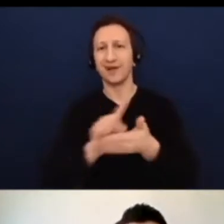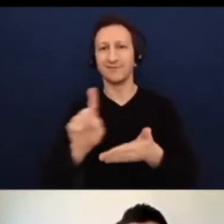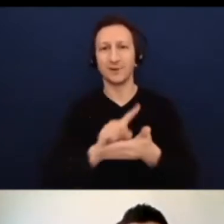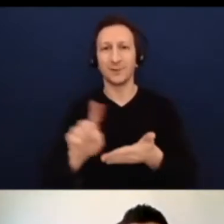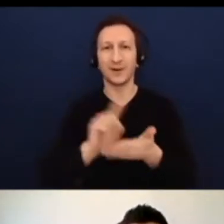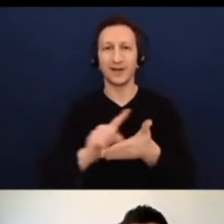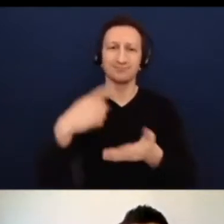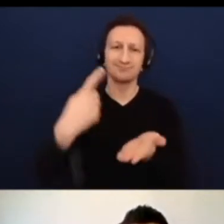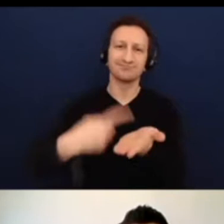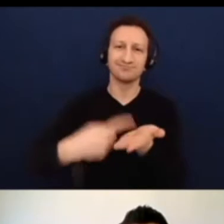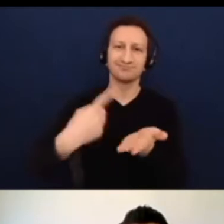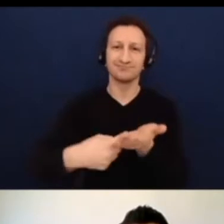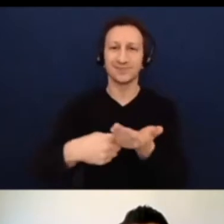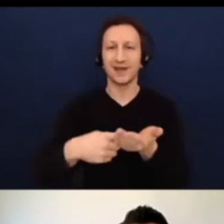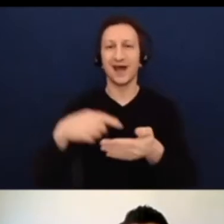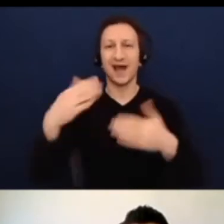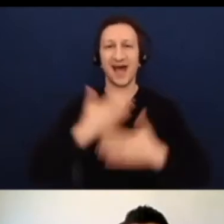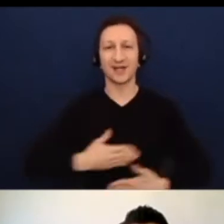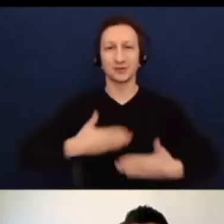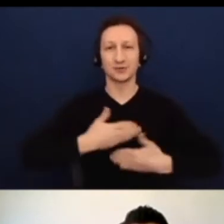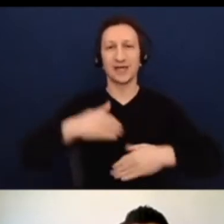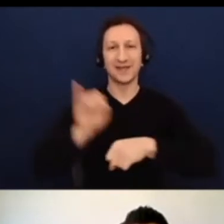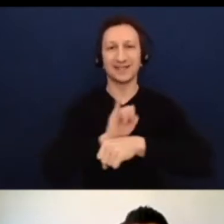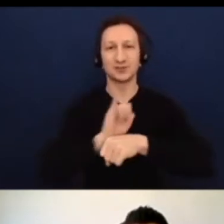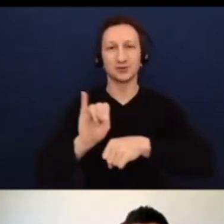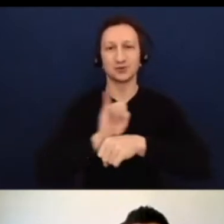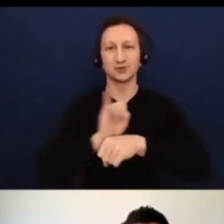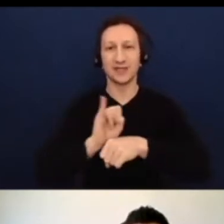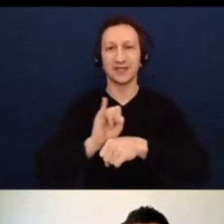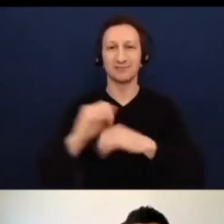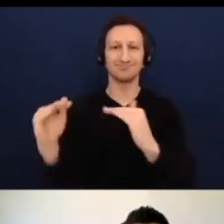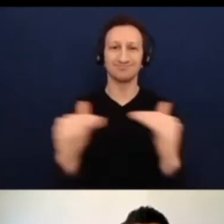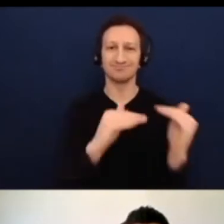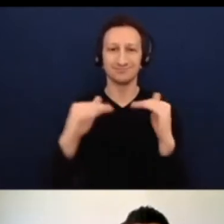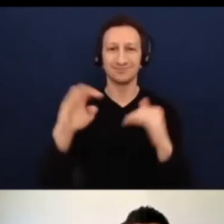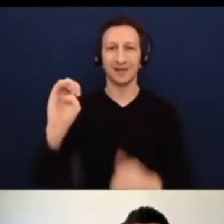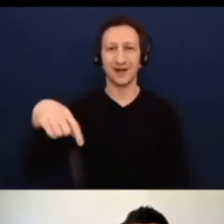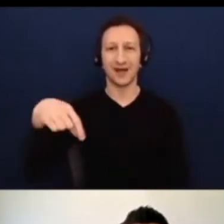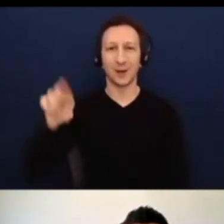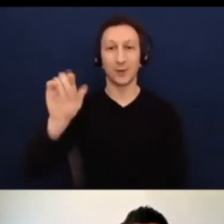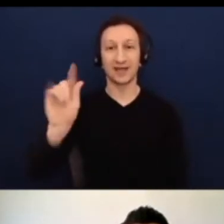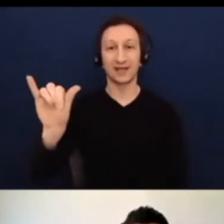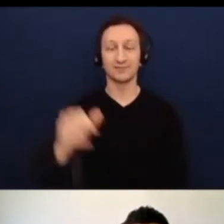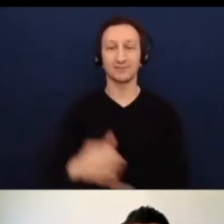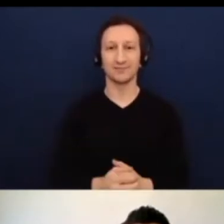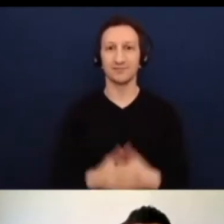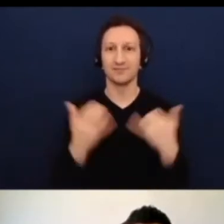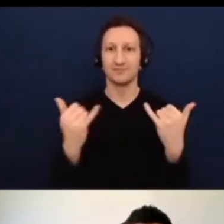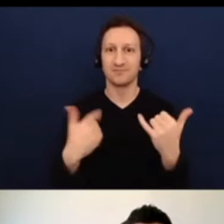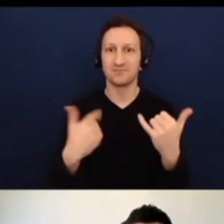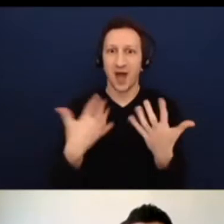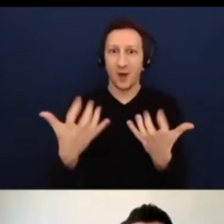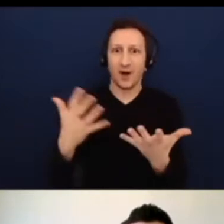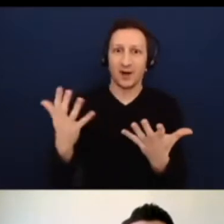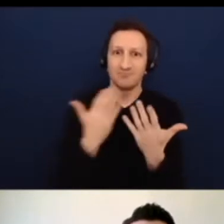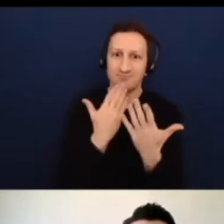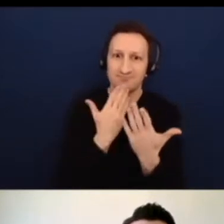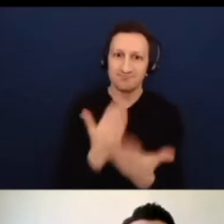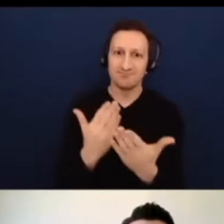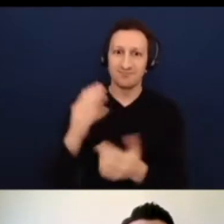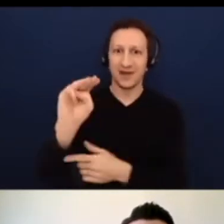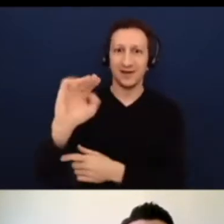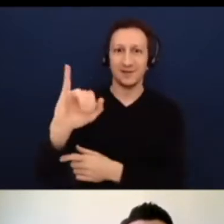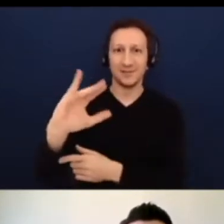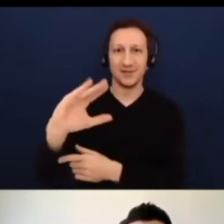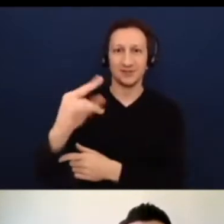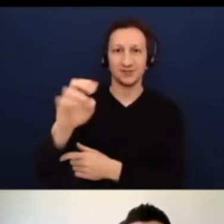posted in the chat box. I want to give a really big thank you to Michelle Spitz, a woman of her word, for pulling together such an excellent group of